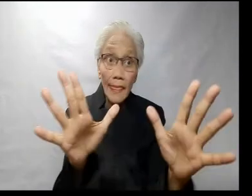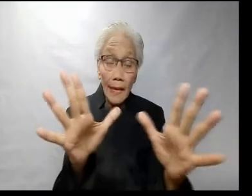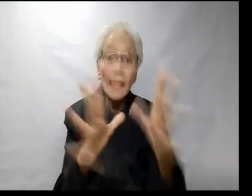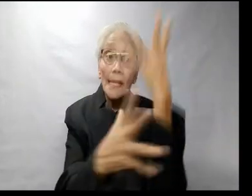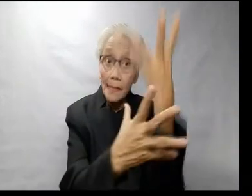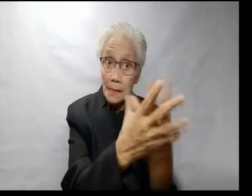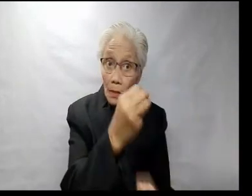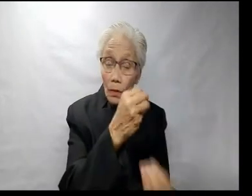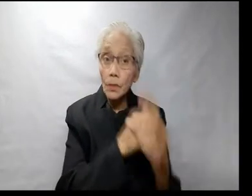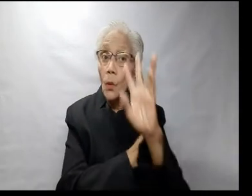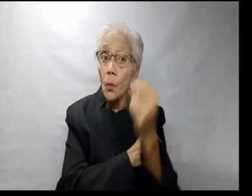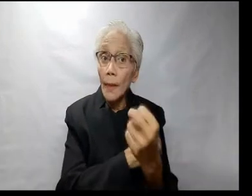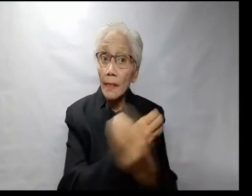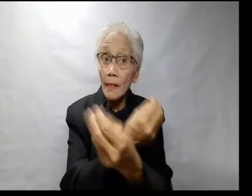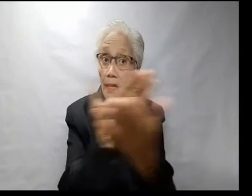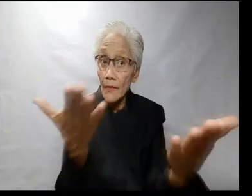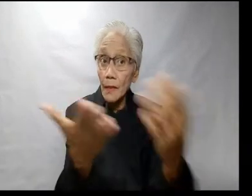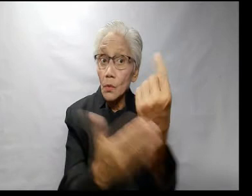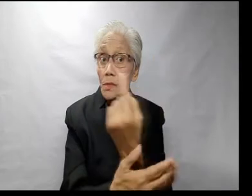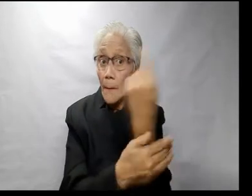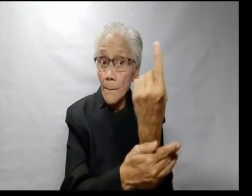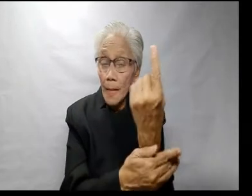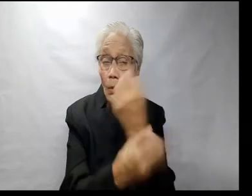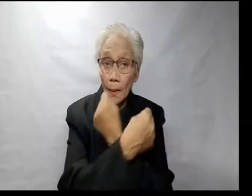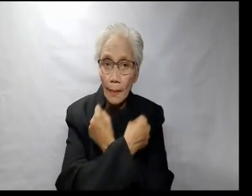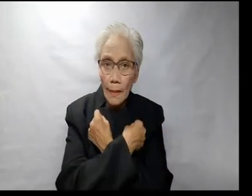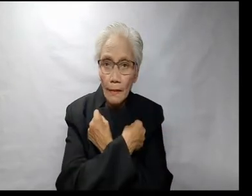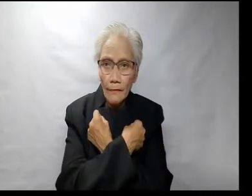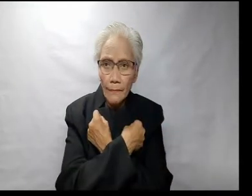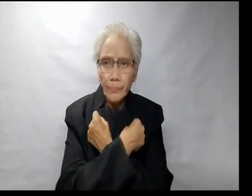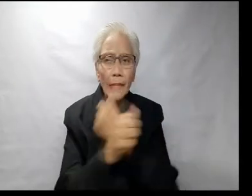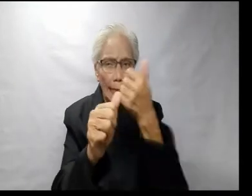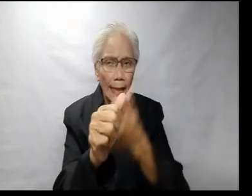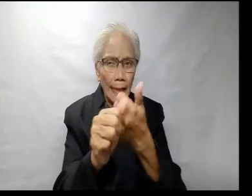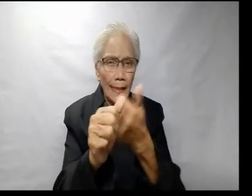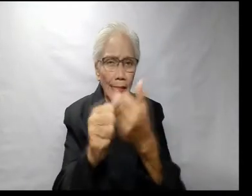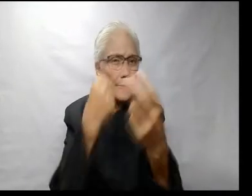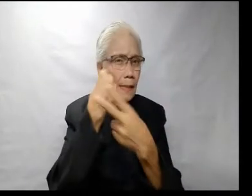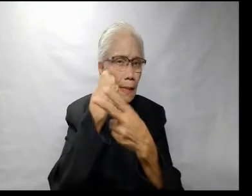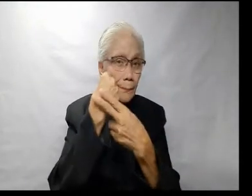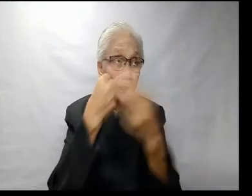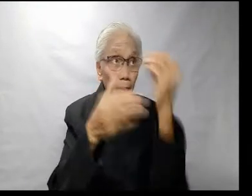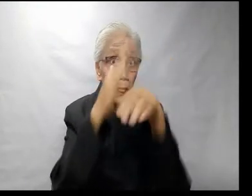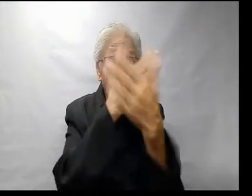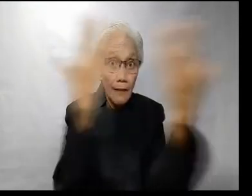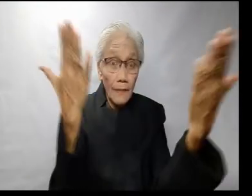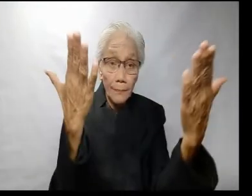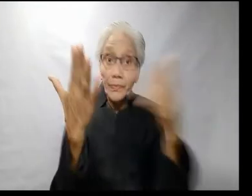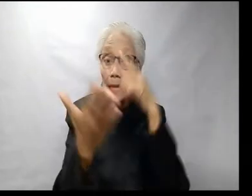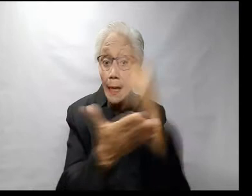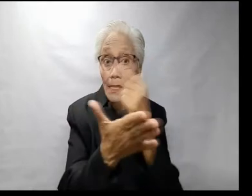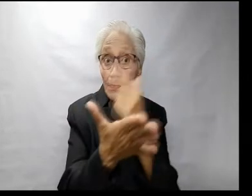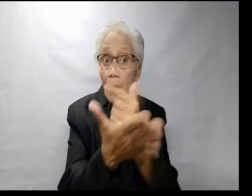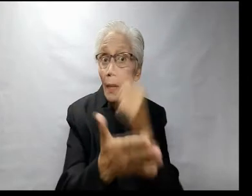Remember, nothing is lost when given to someone with love. Each is stored in